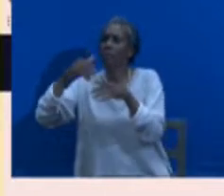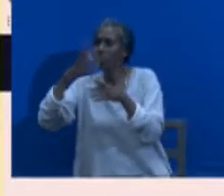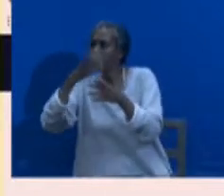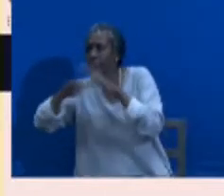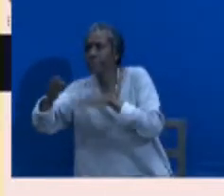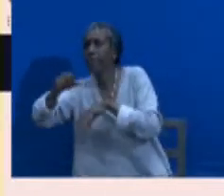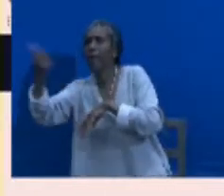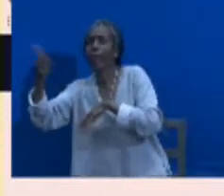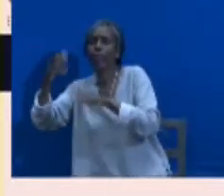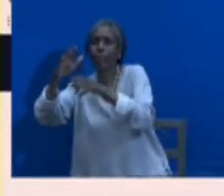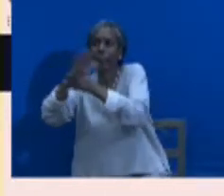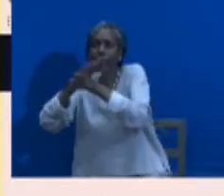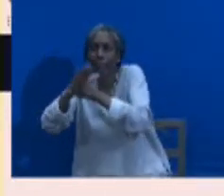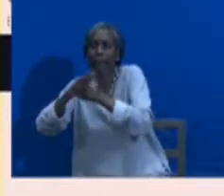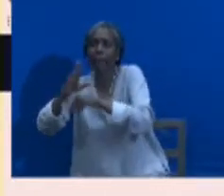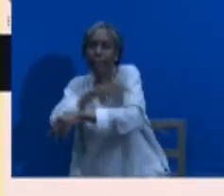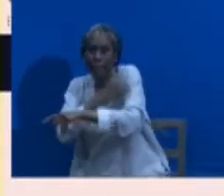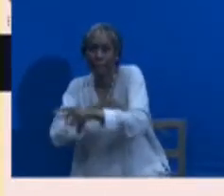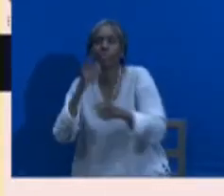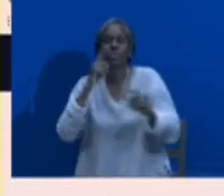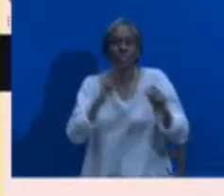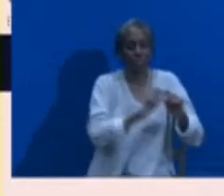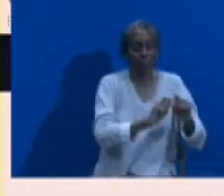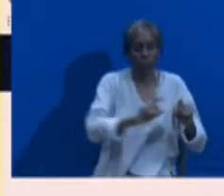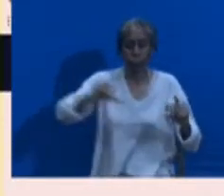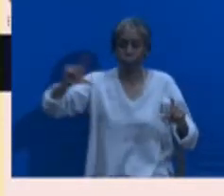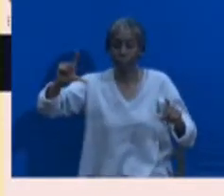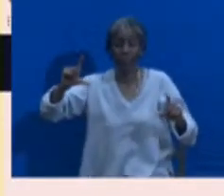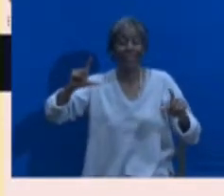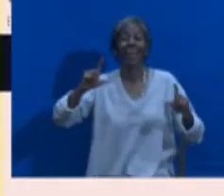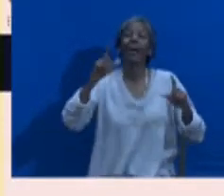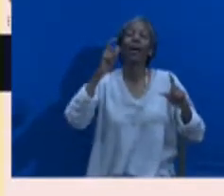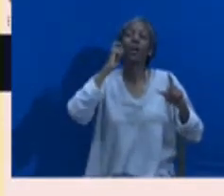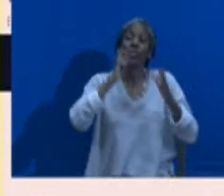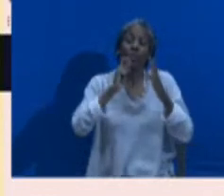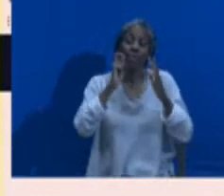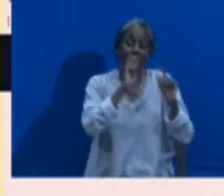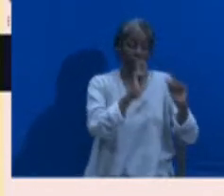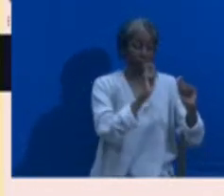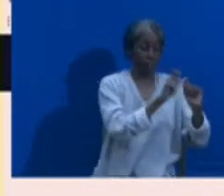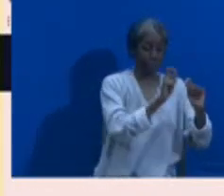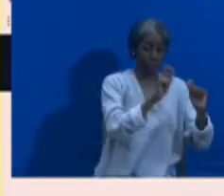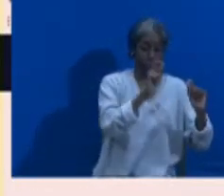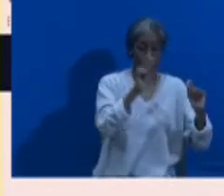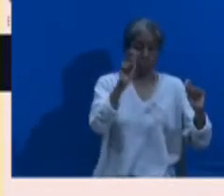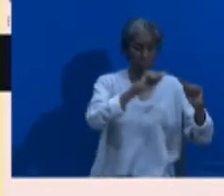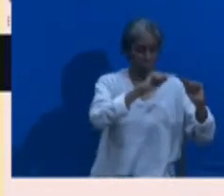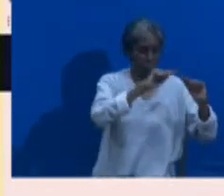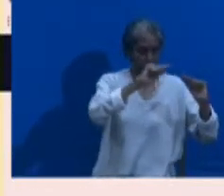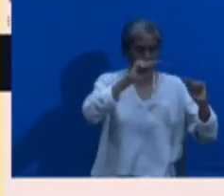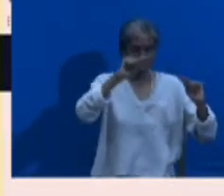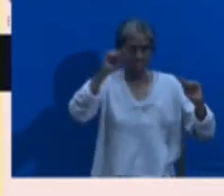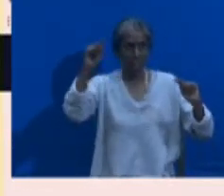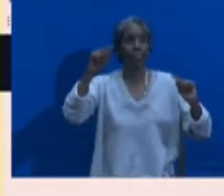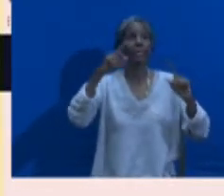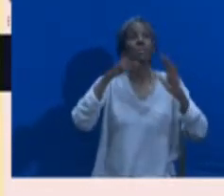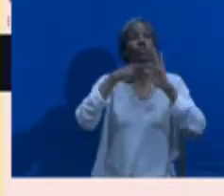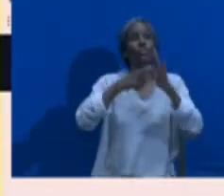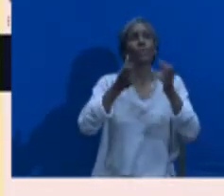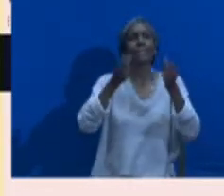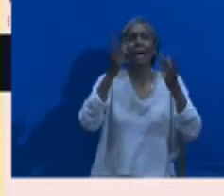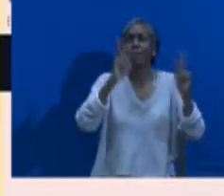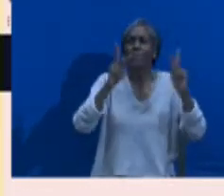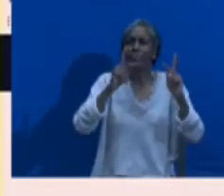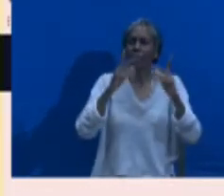status at the top just will keep you sort of informed as to where we are with social distancing. As